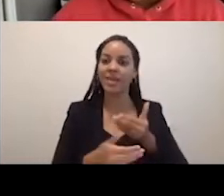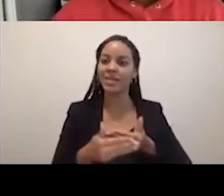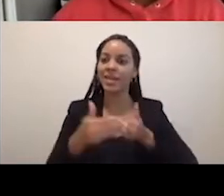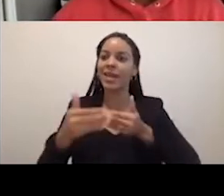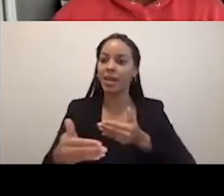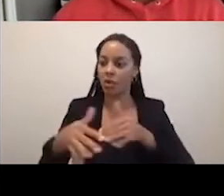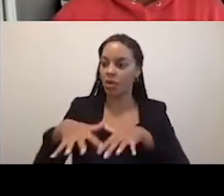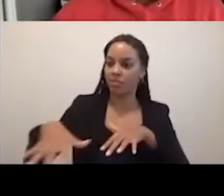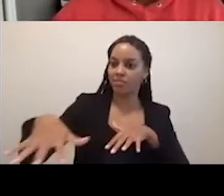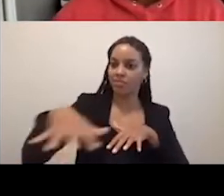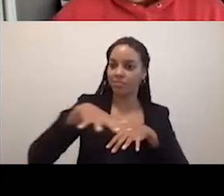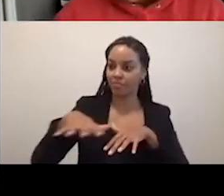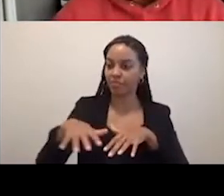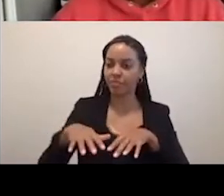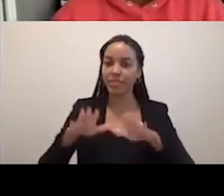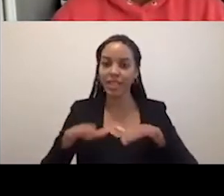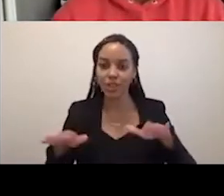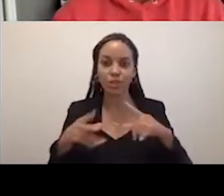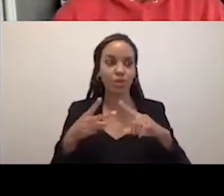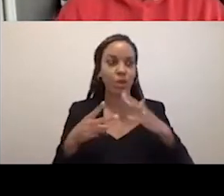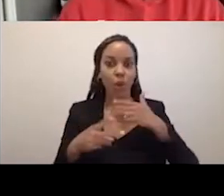are neighbors of children, of elders.